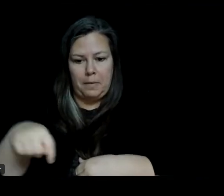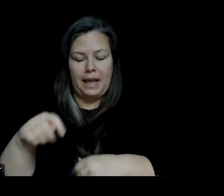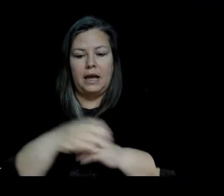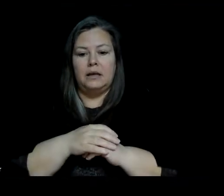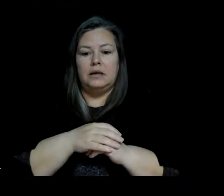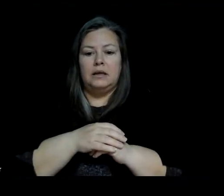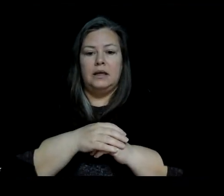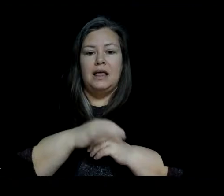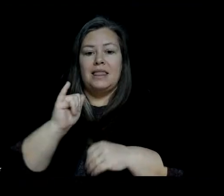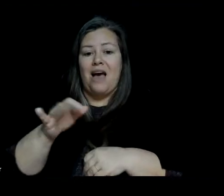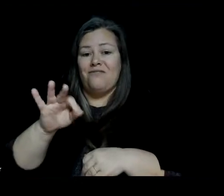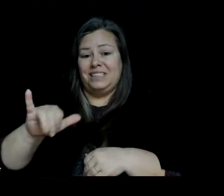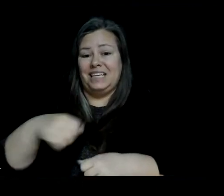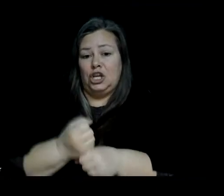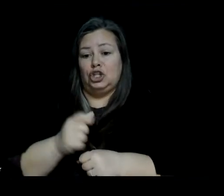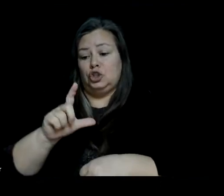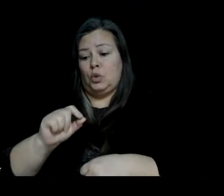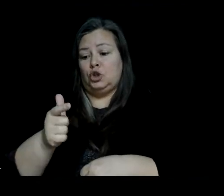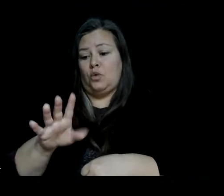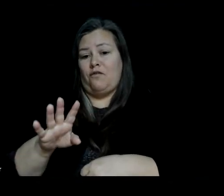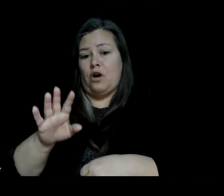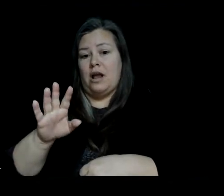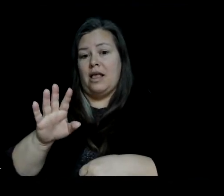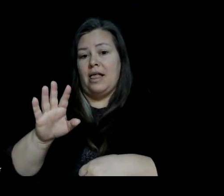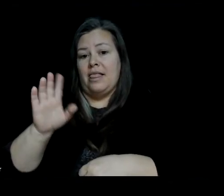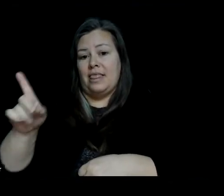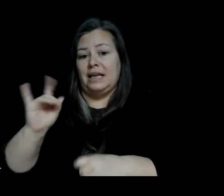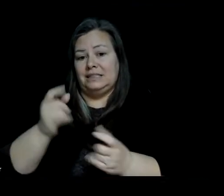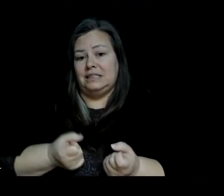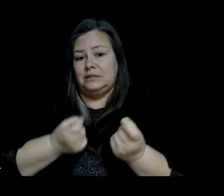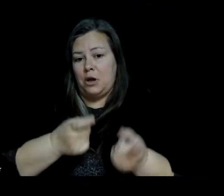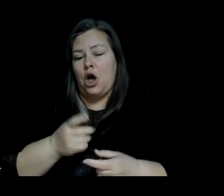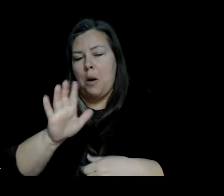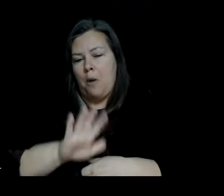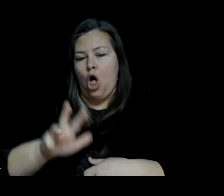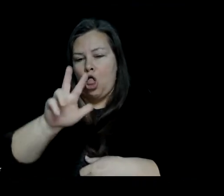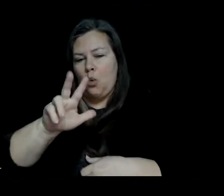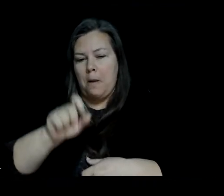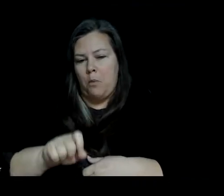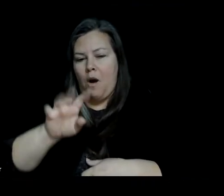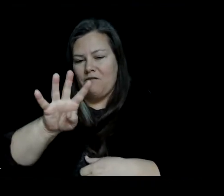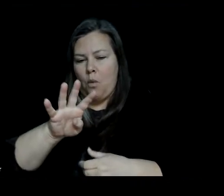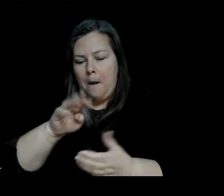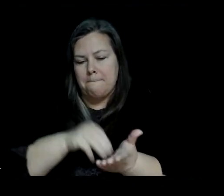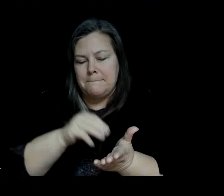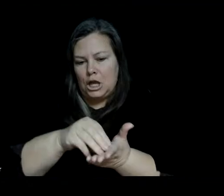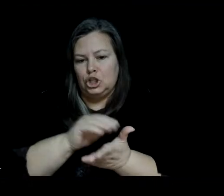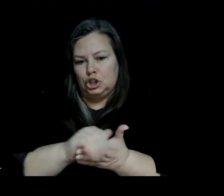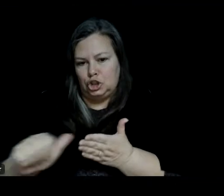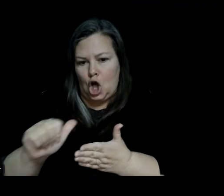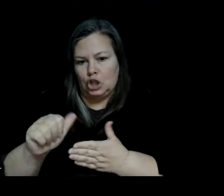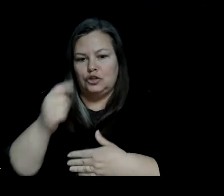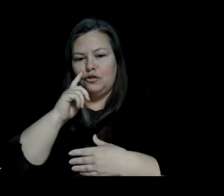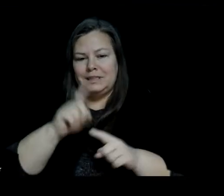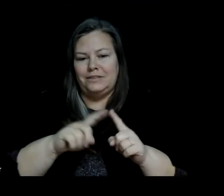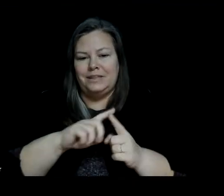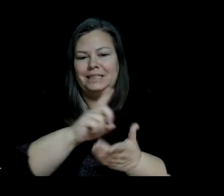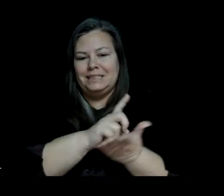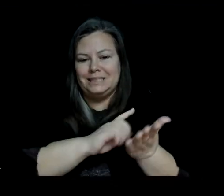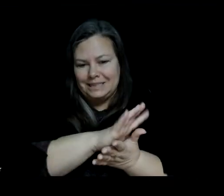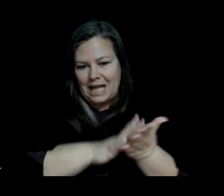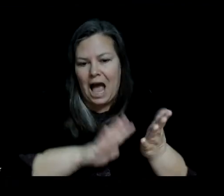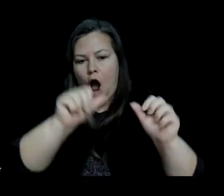In fiscal year 2024, the agency expended approximately $3.4 million on schematic designs and